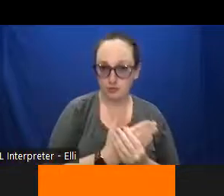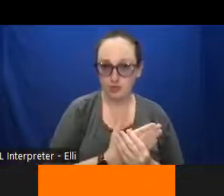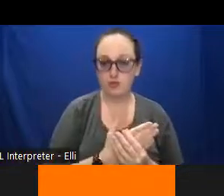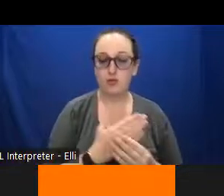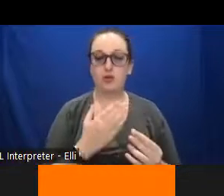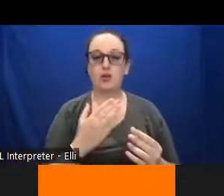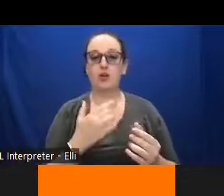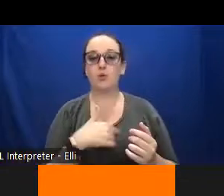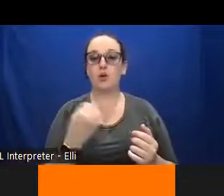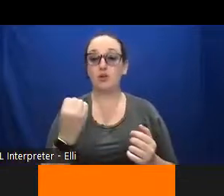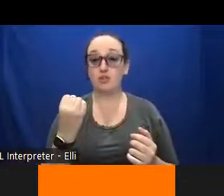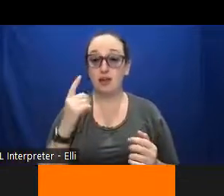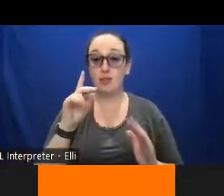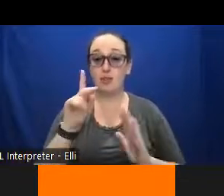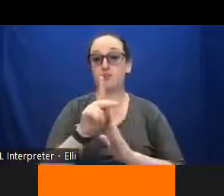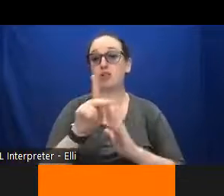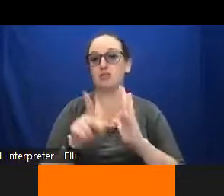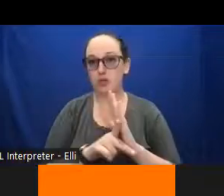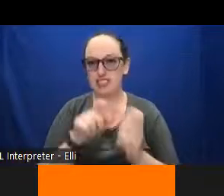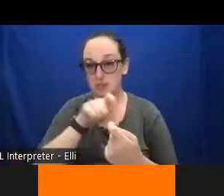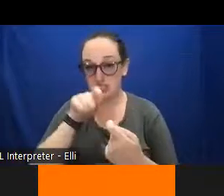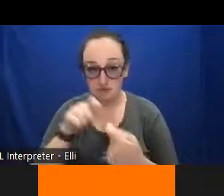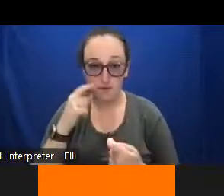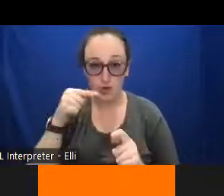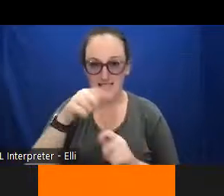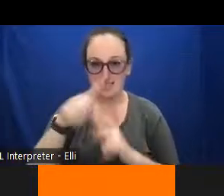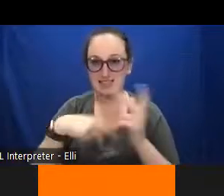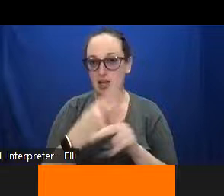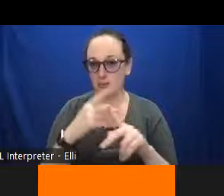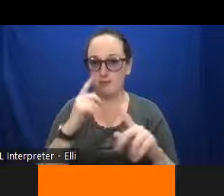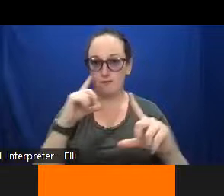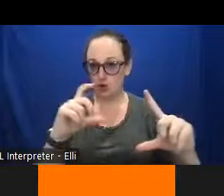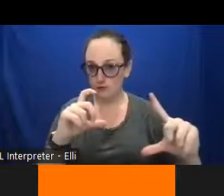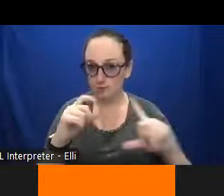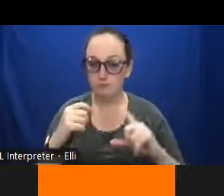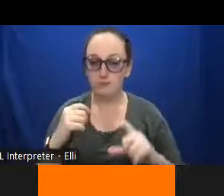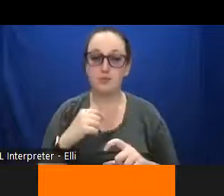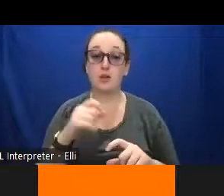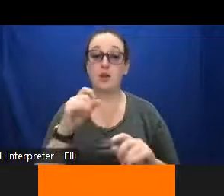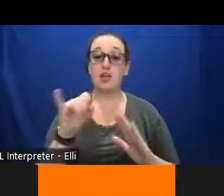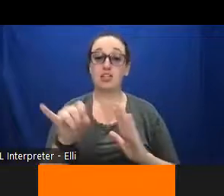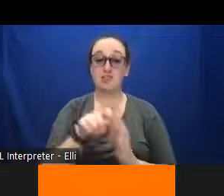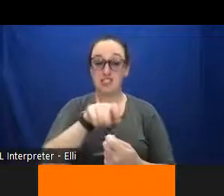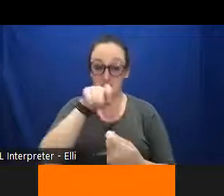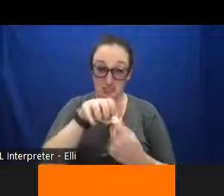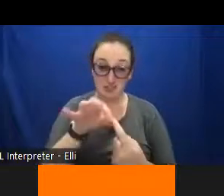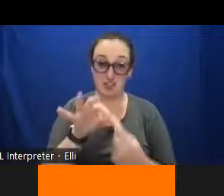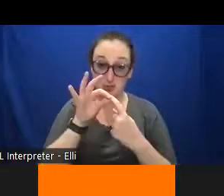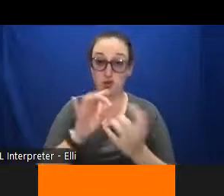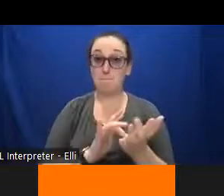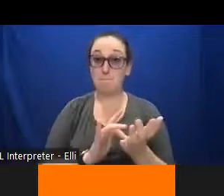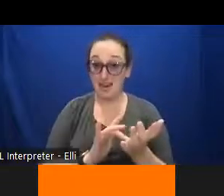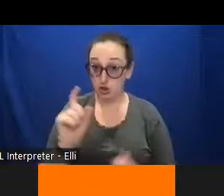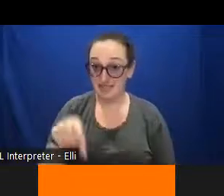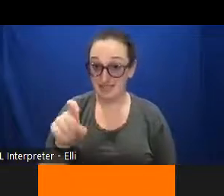the principles of forensic photography. Address the special medical needs of victims of abuse, assault, and neglect. And those